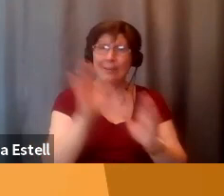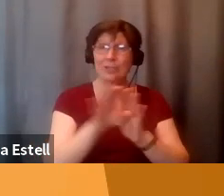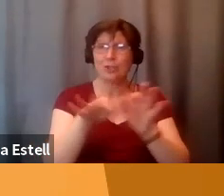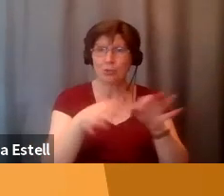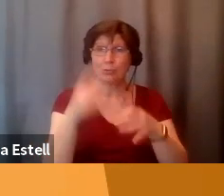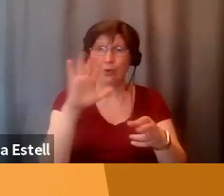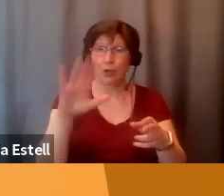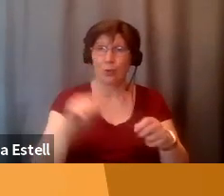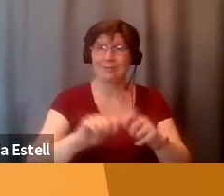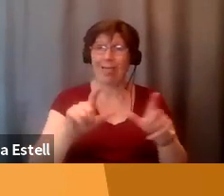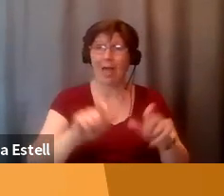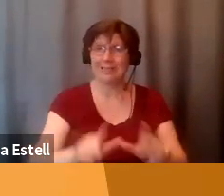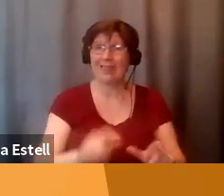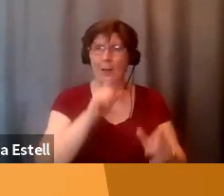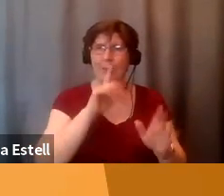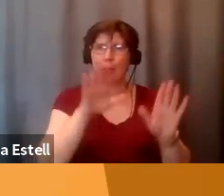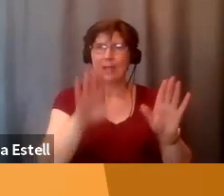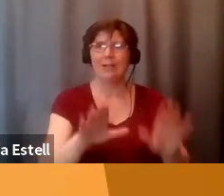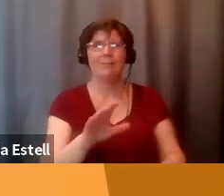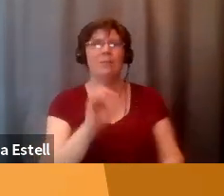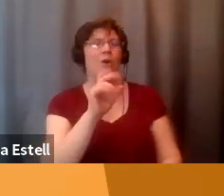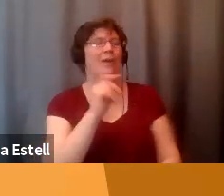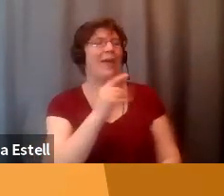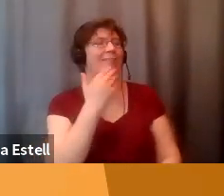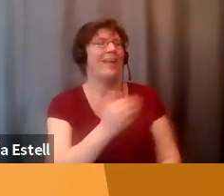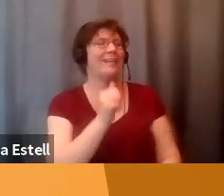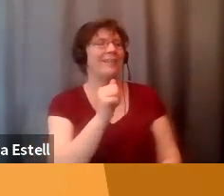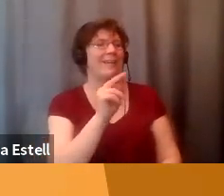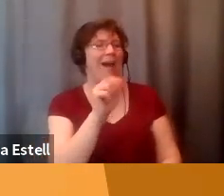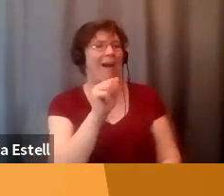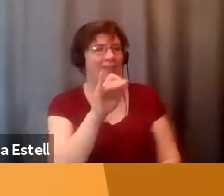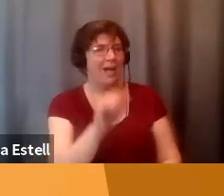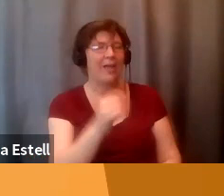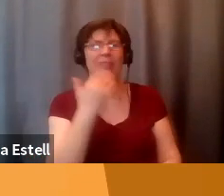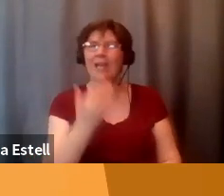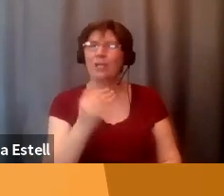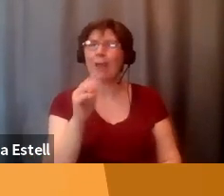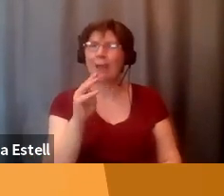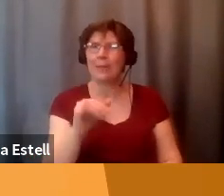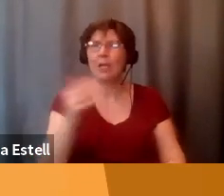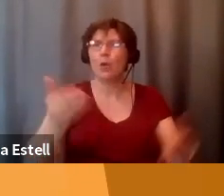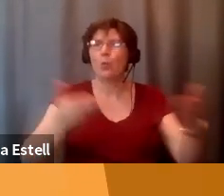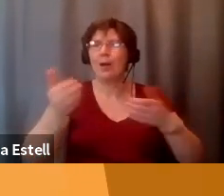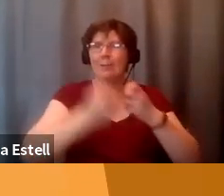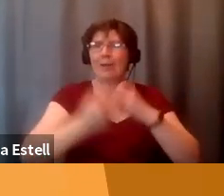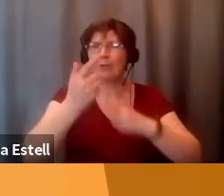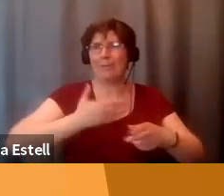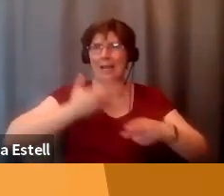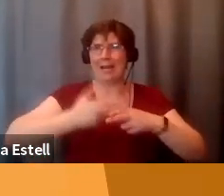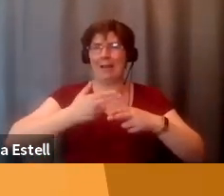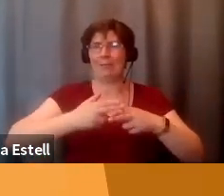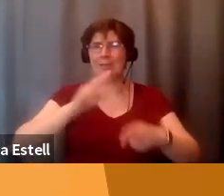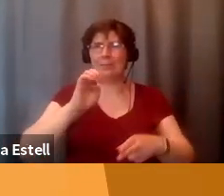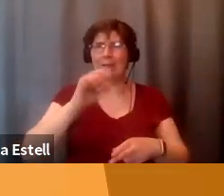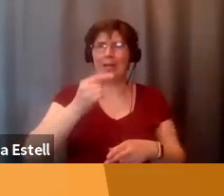be great. Thank you. Sure. Thanks, Nafia. Thanks, Amy. Welcome, everyone. Hi, my name is Meg Cooch. I'm the Executive